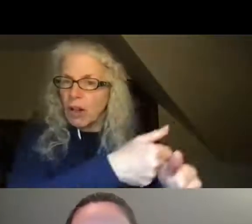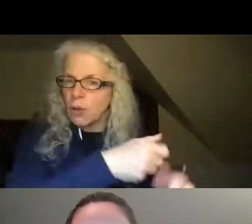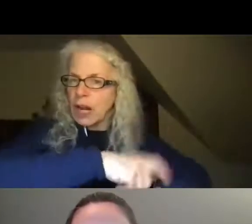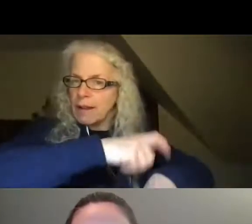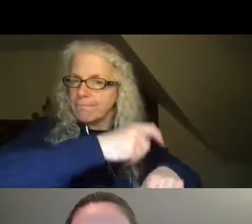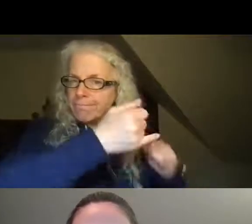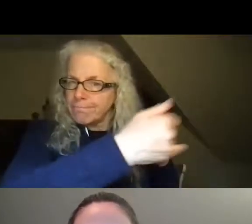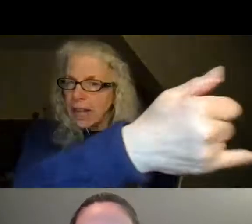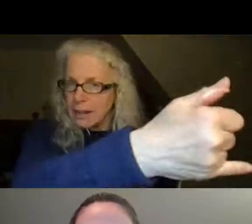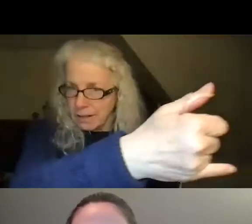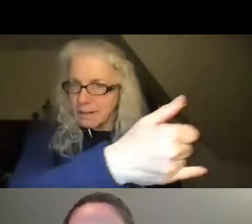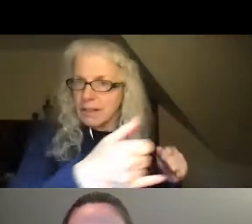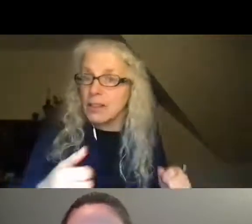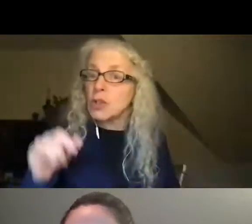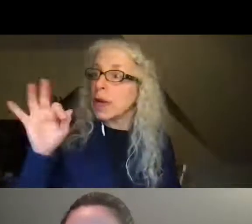those requests,